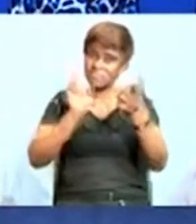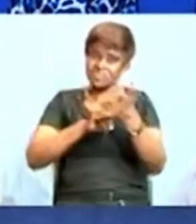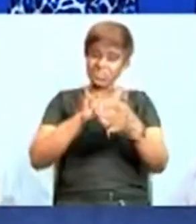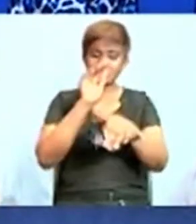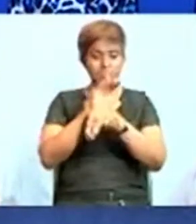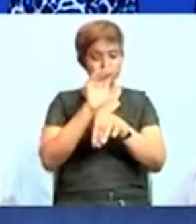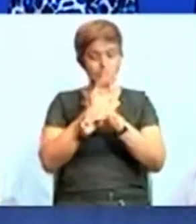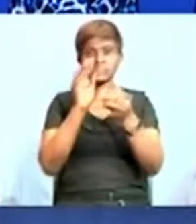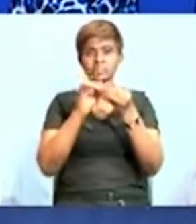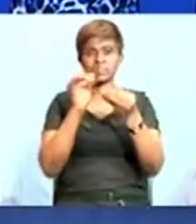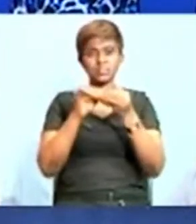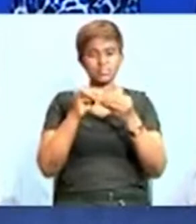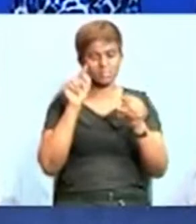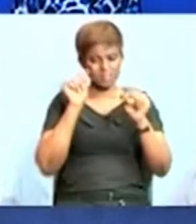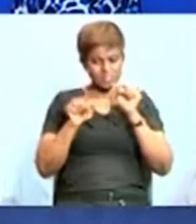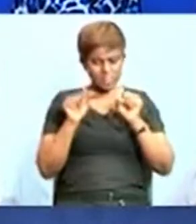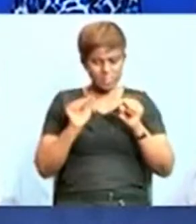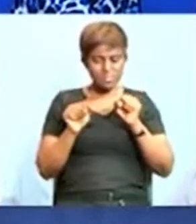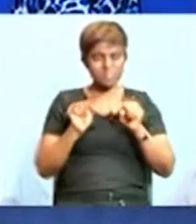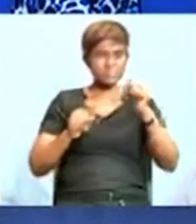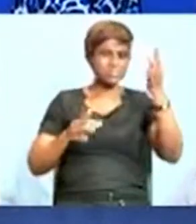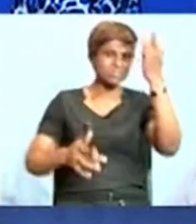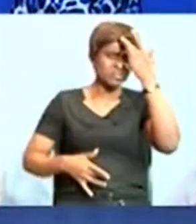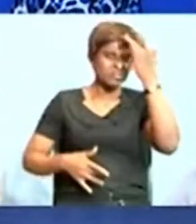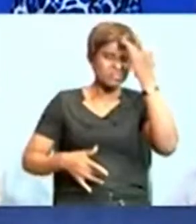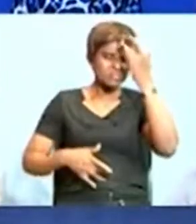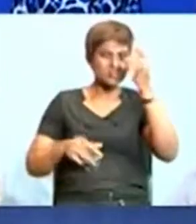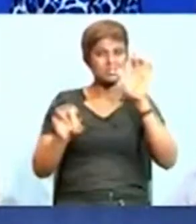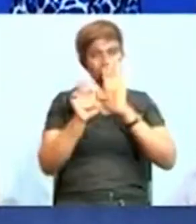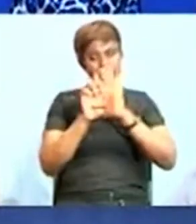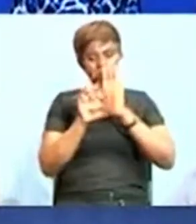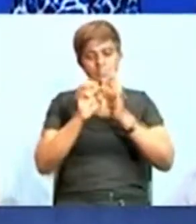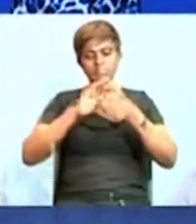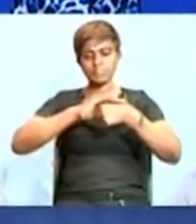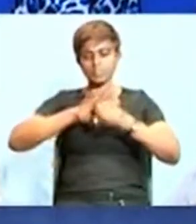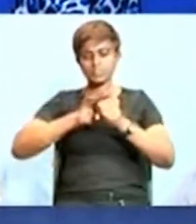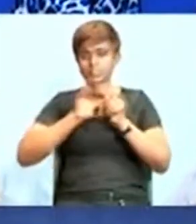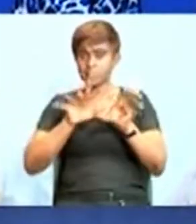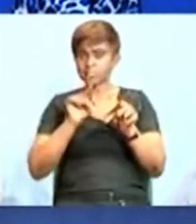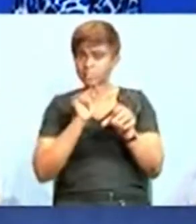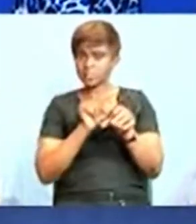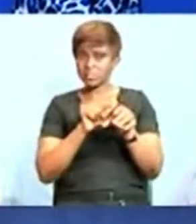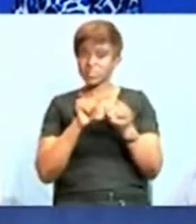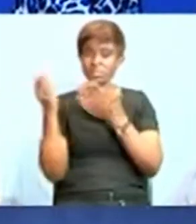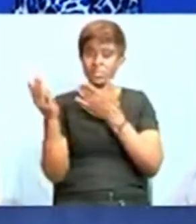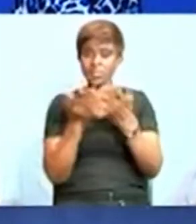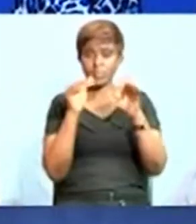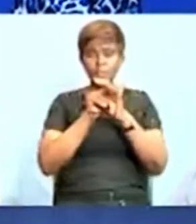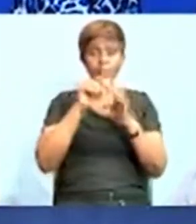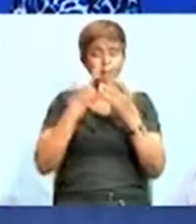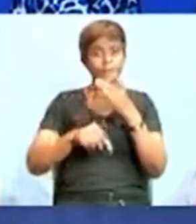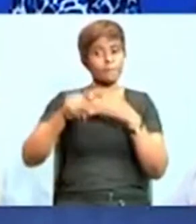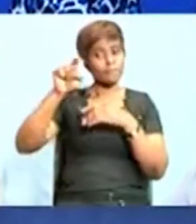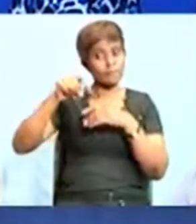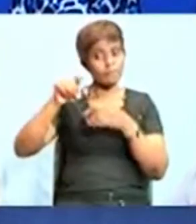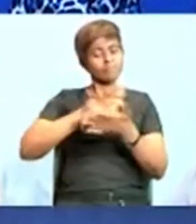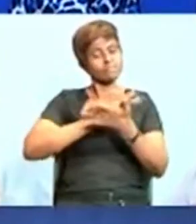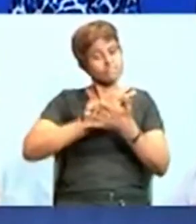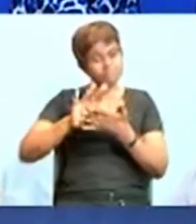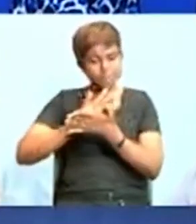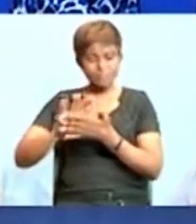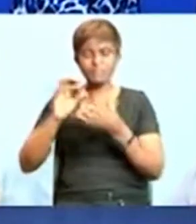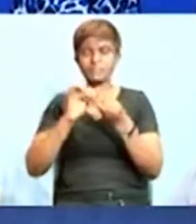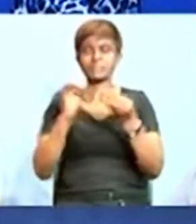that recent pandemics such as the COVID-19 brought about the need for cleaner